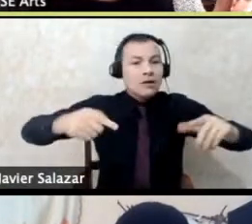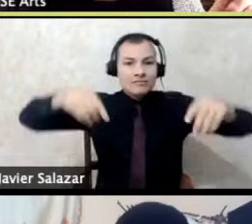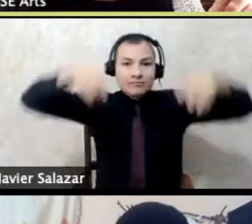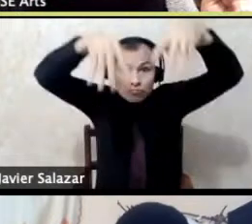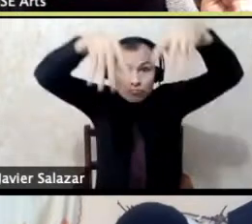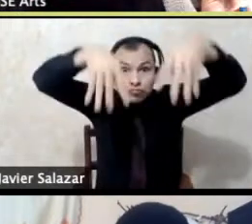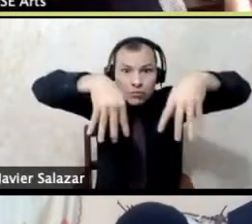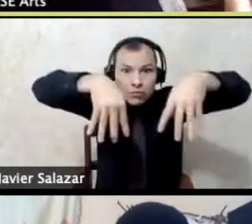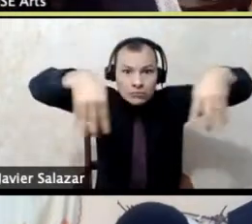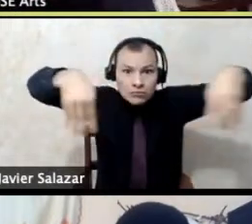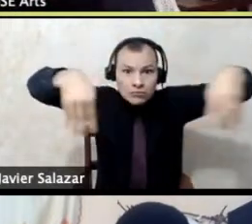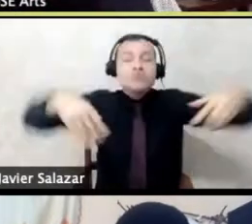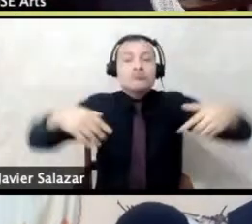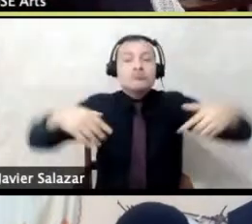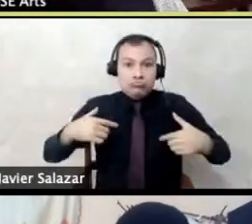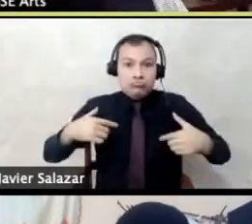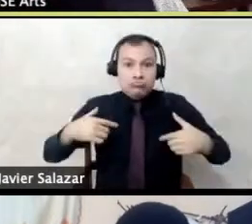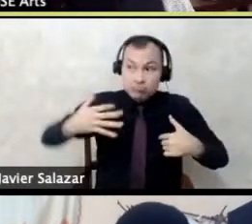organización en